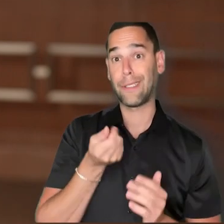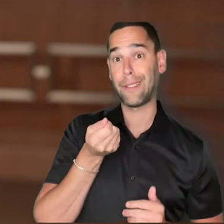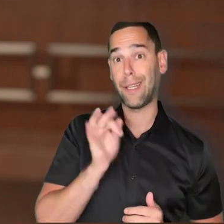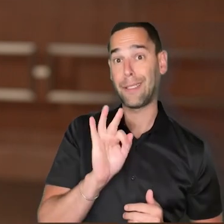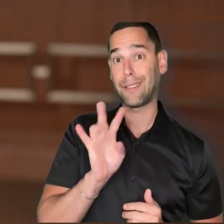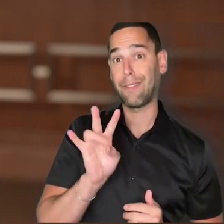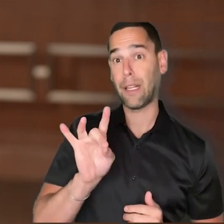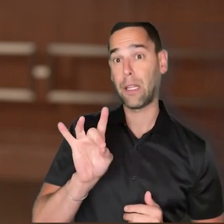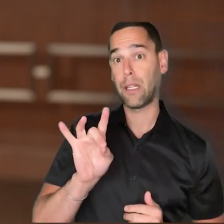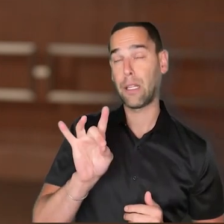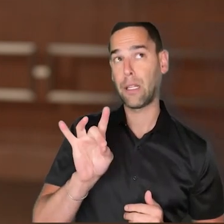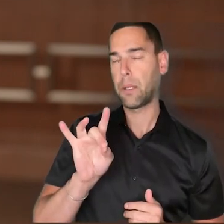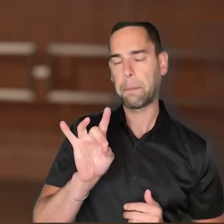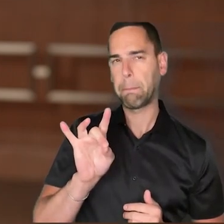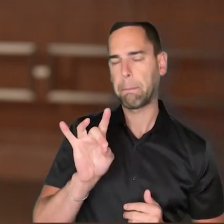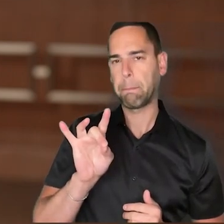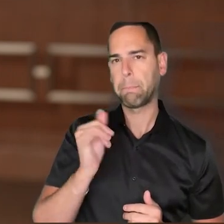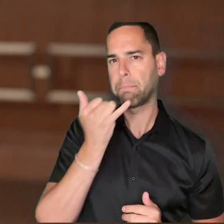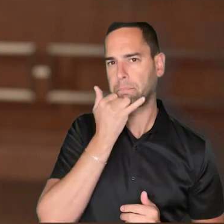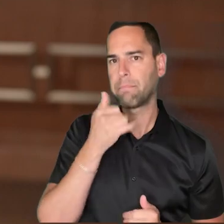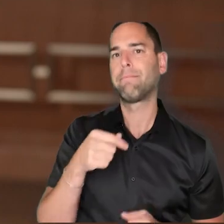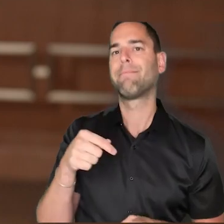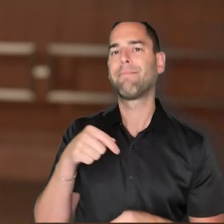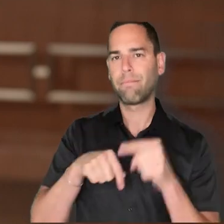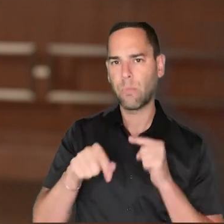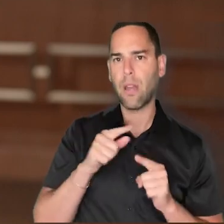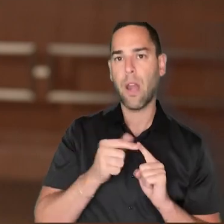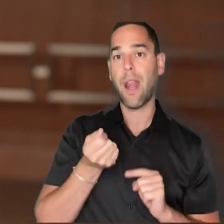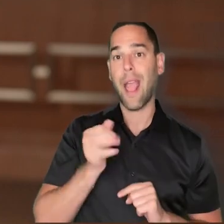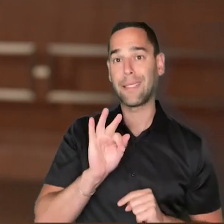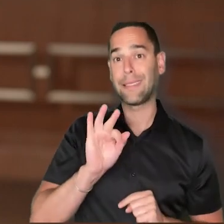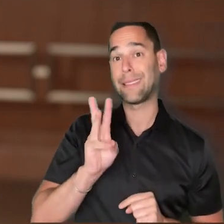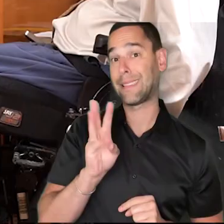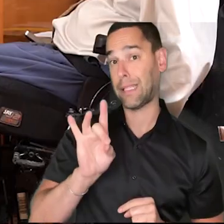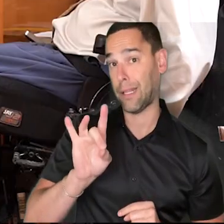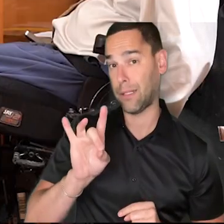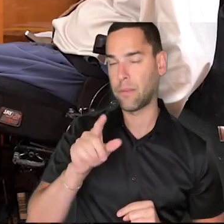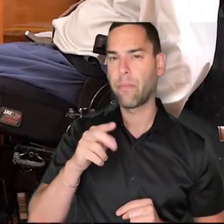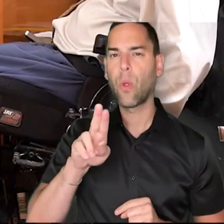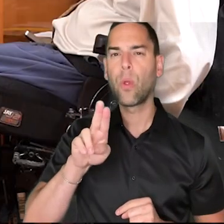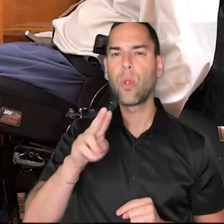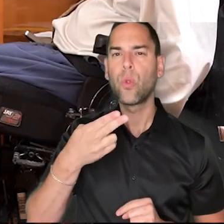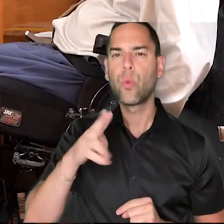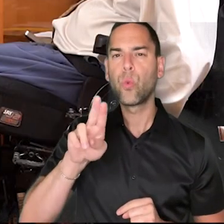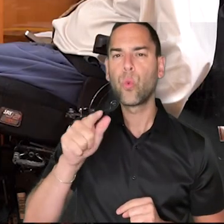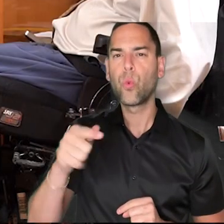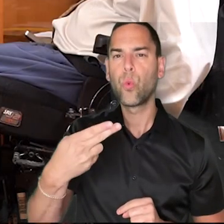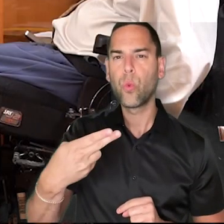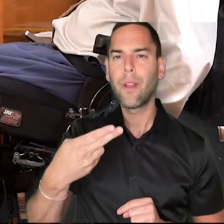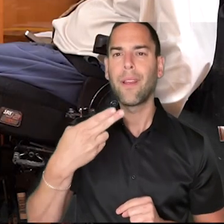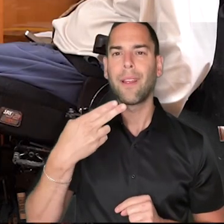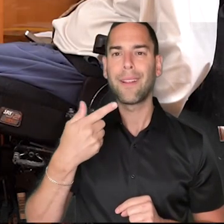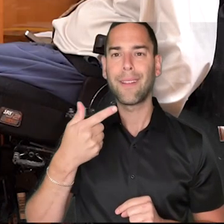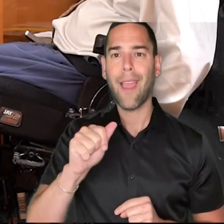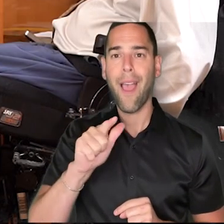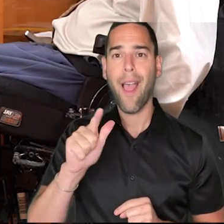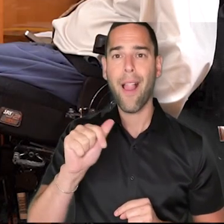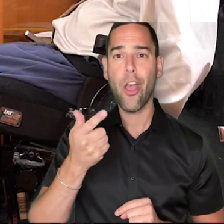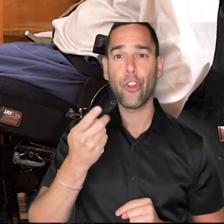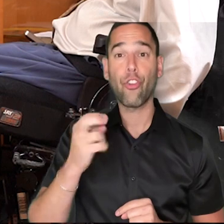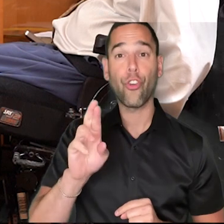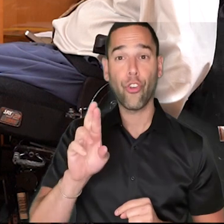started in 1978. No, sorry. The law started in 1968 when Hugh Gallagher was able to